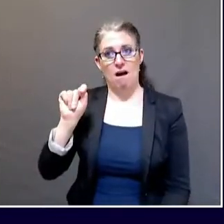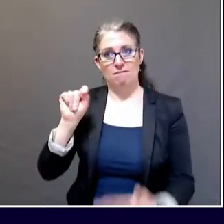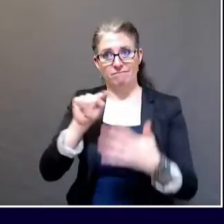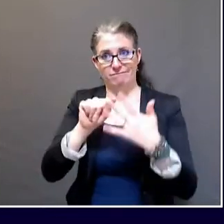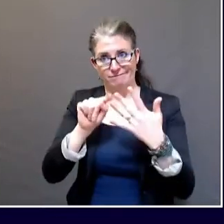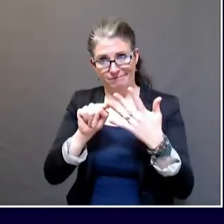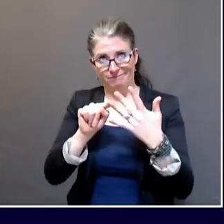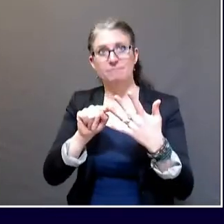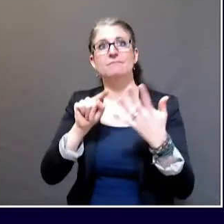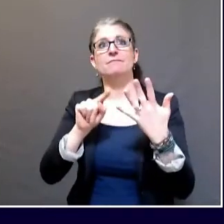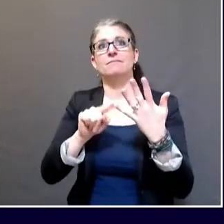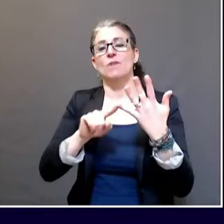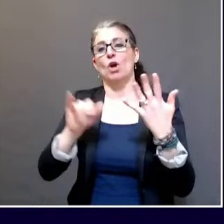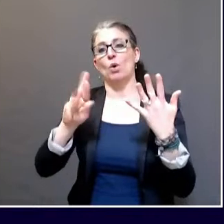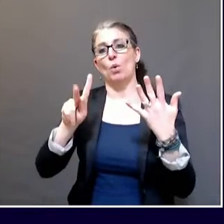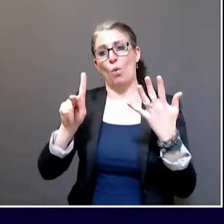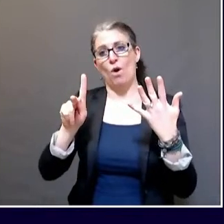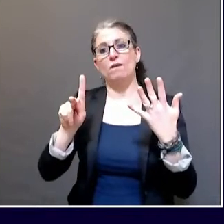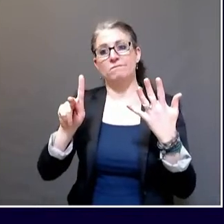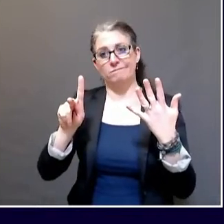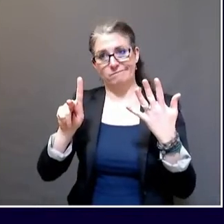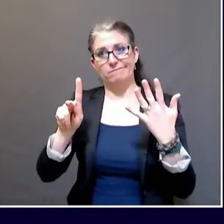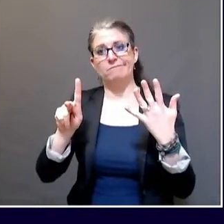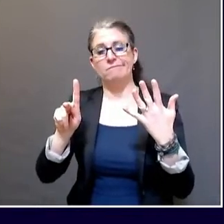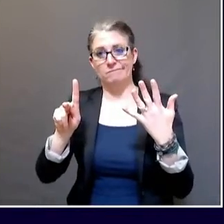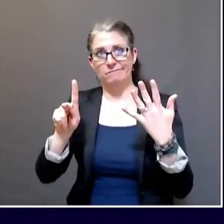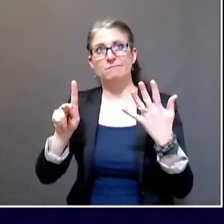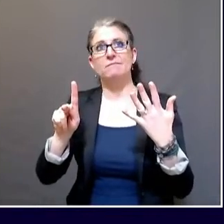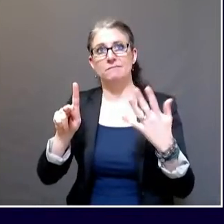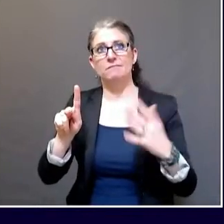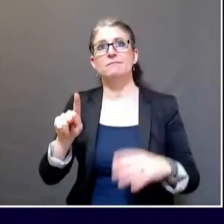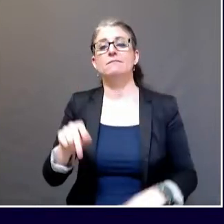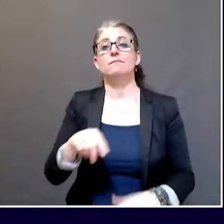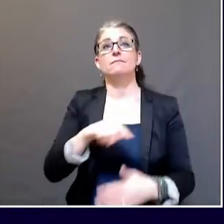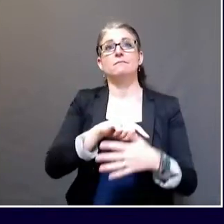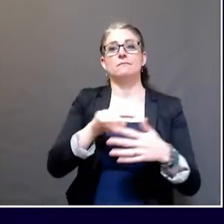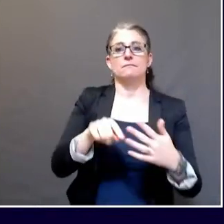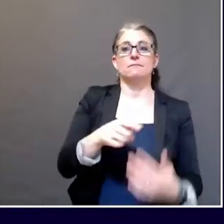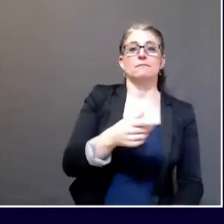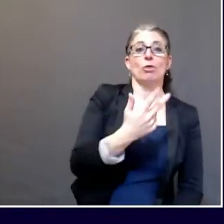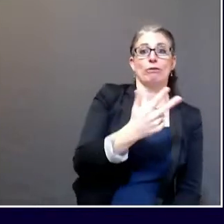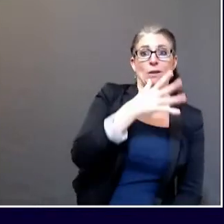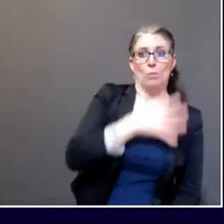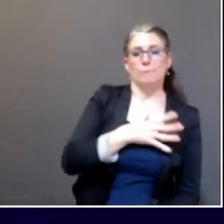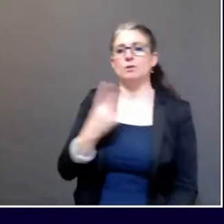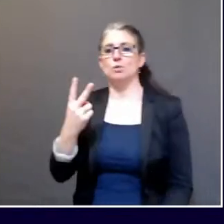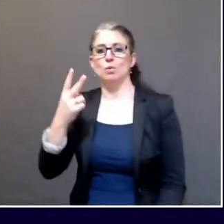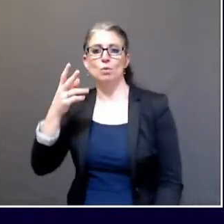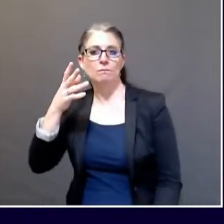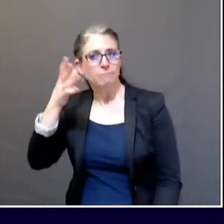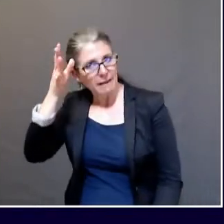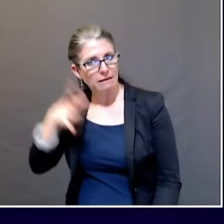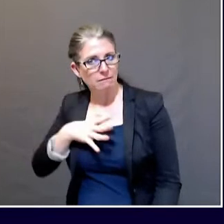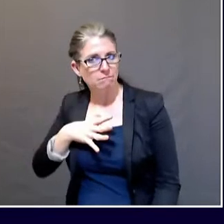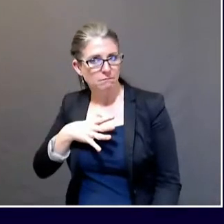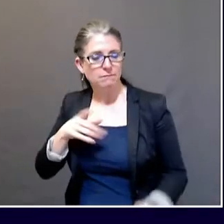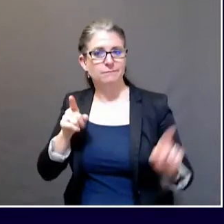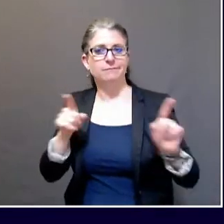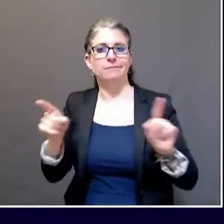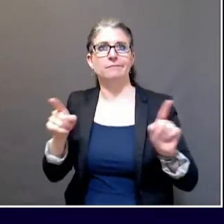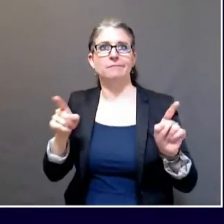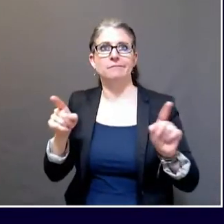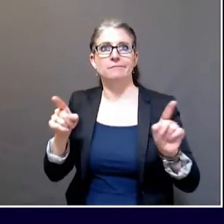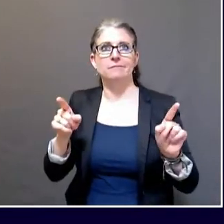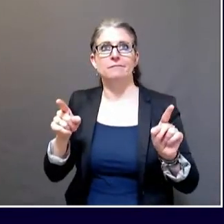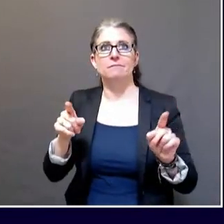of the people who died were men, while 3 were women. One of whom was between the ages of 60 and 69 years